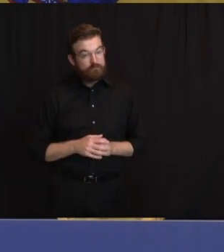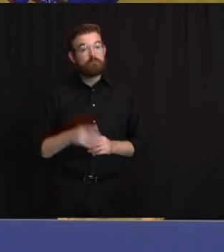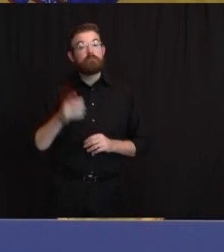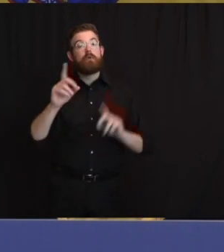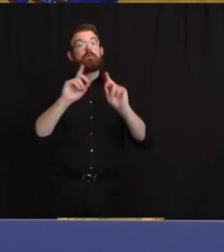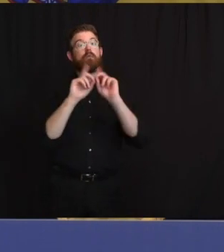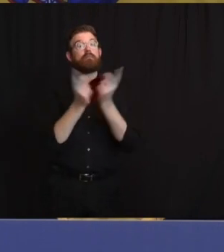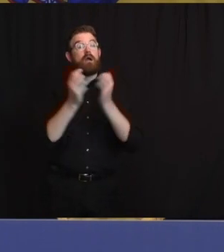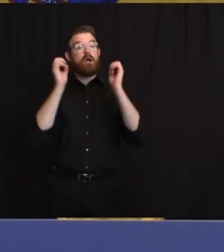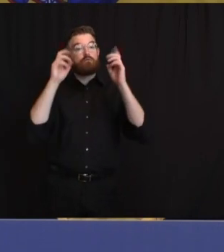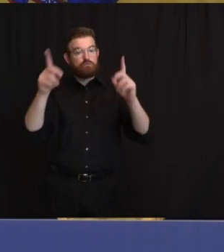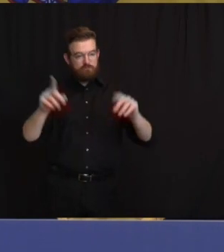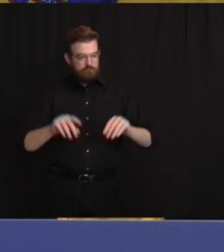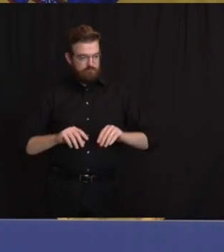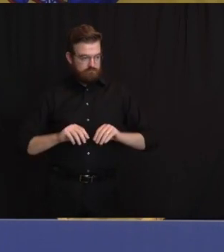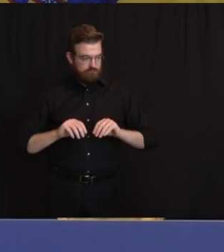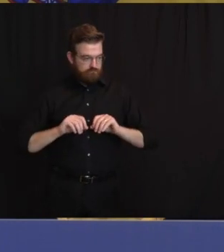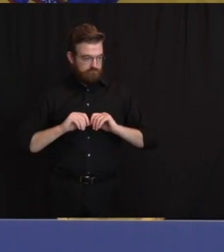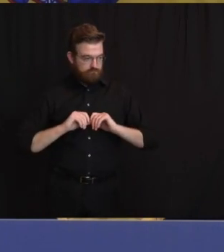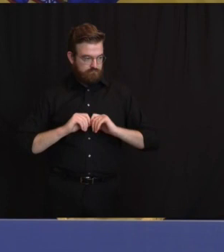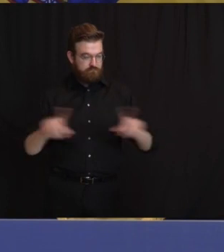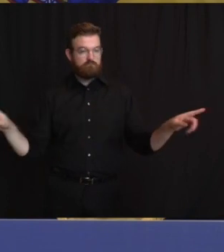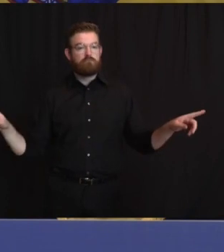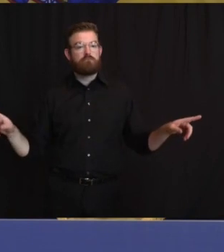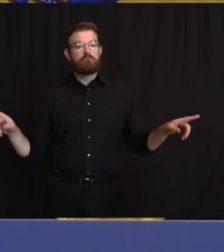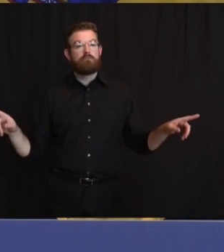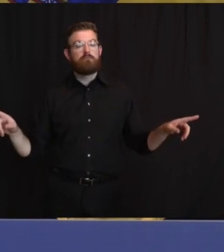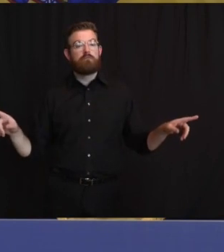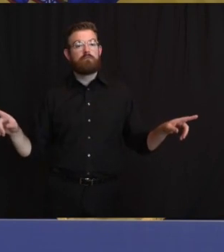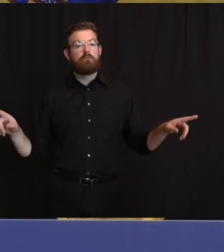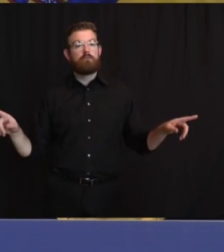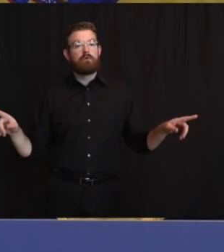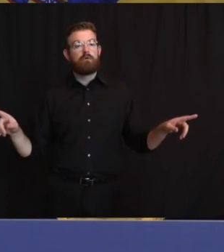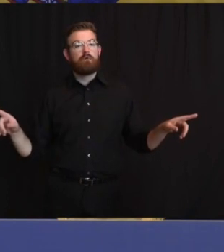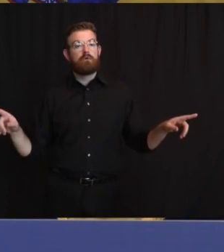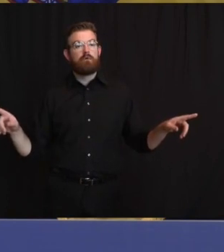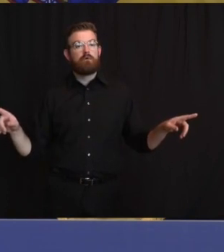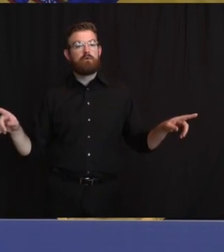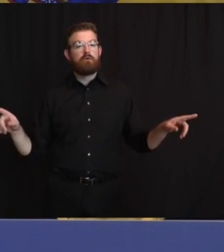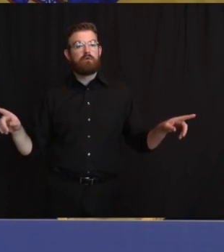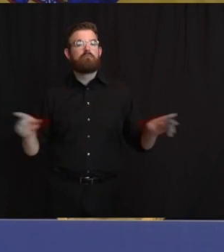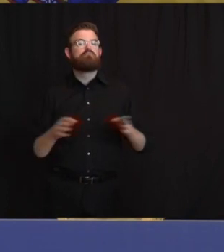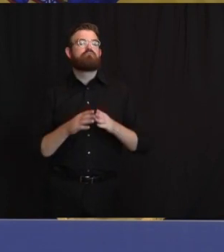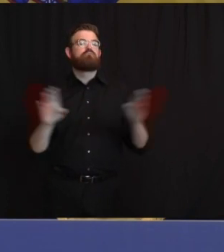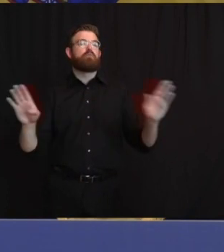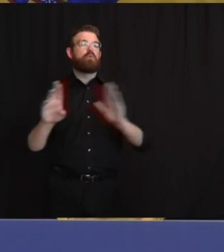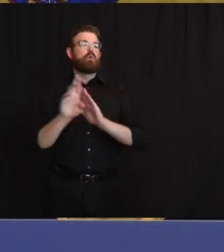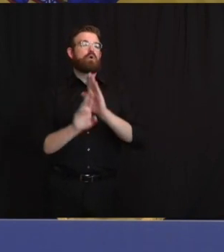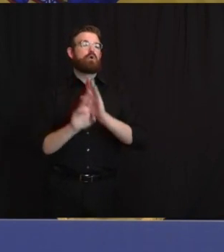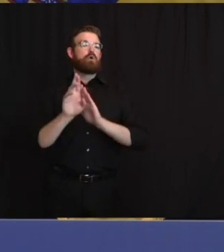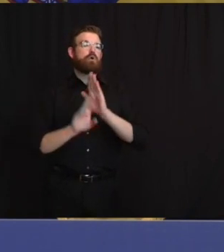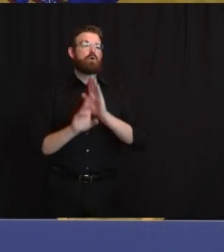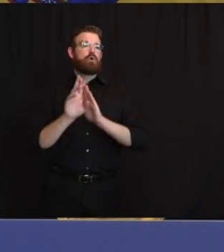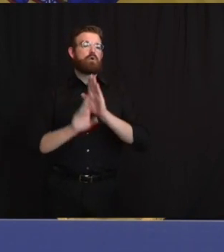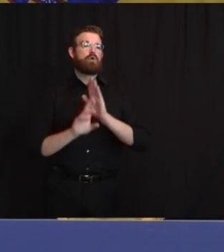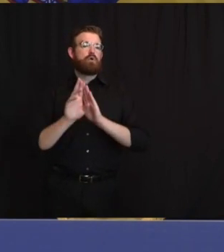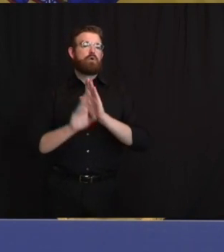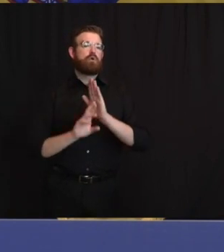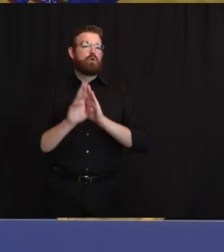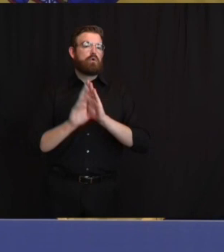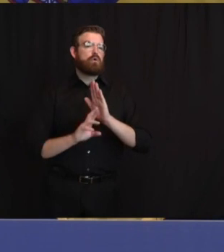dose of input from Judy and her team at the Department of Health, have put out the broad parameters of what we want districts to